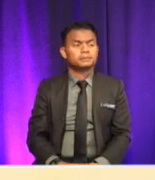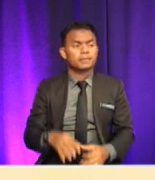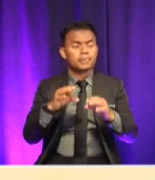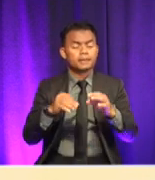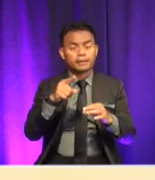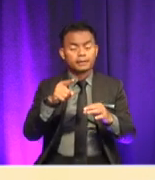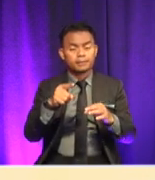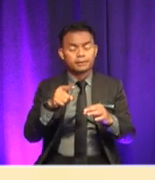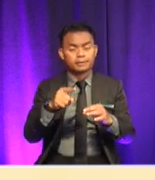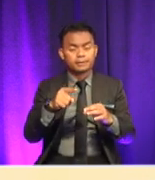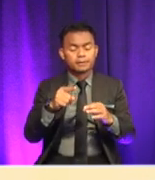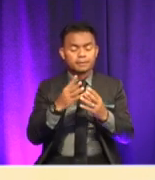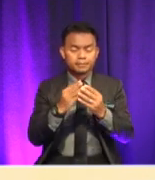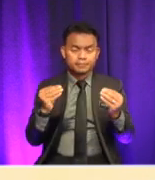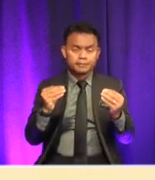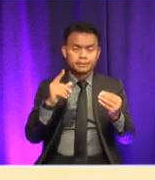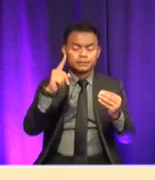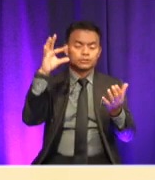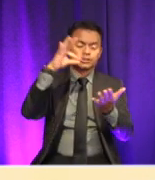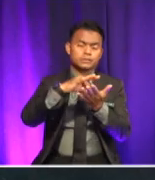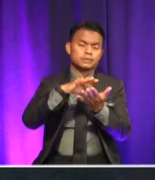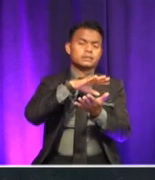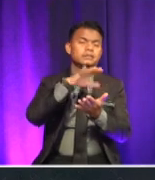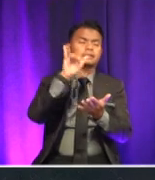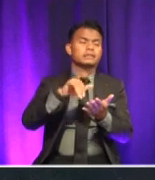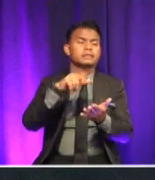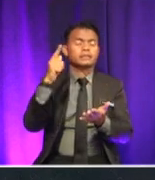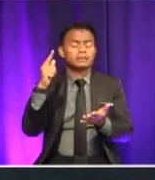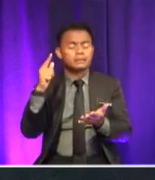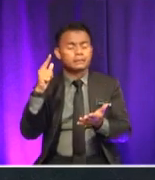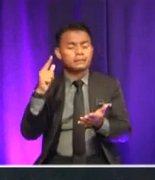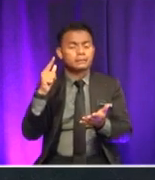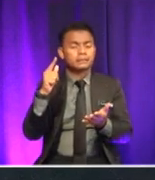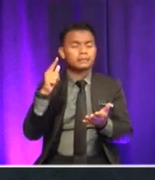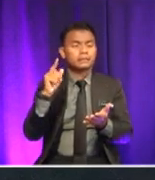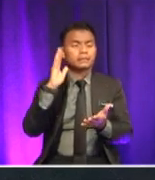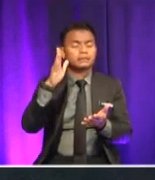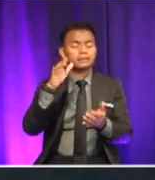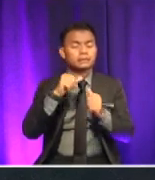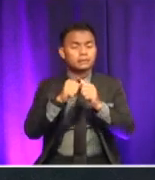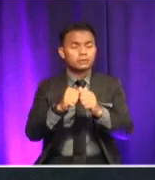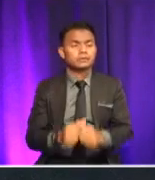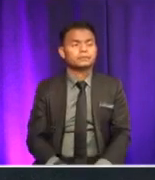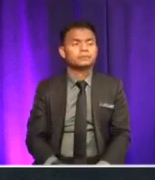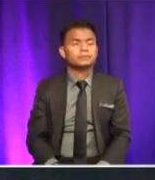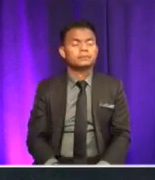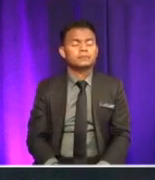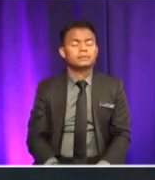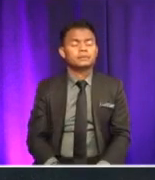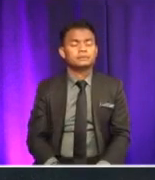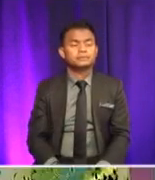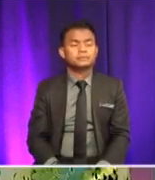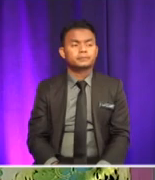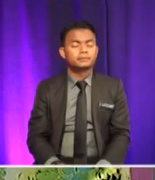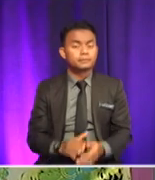chicken, what would happen? Everyone else would probably follow along. Exactly. So the chief rooster also